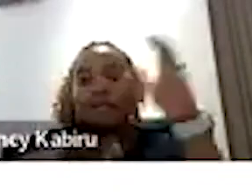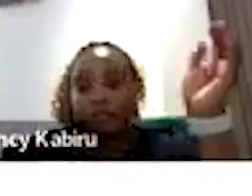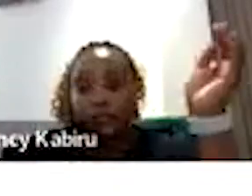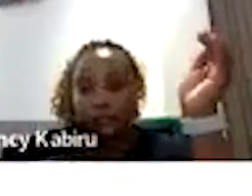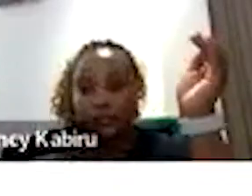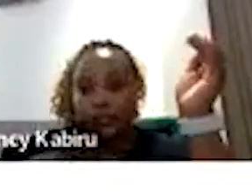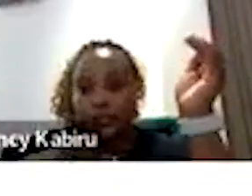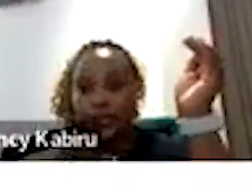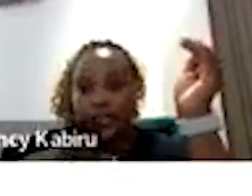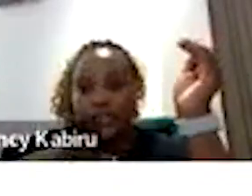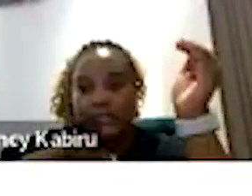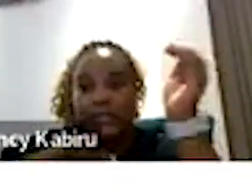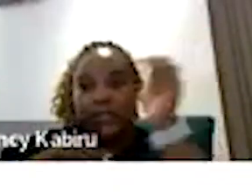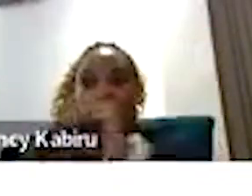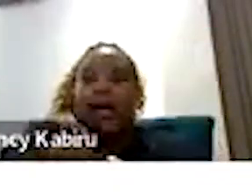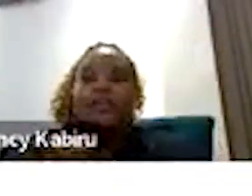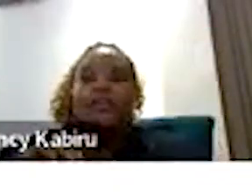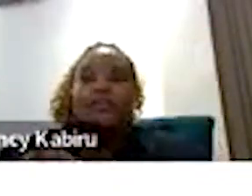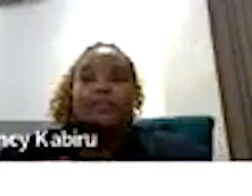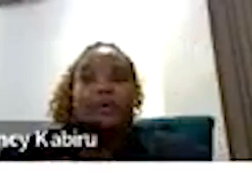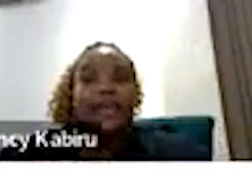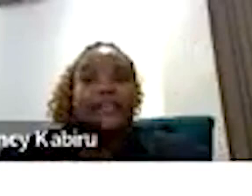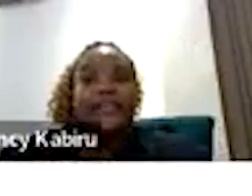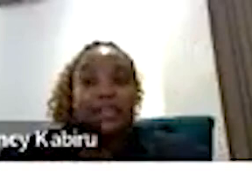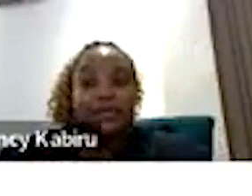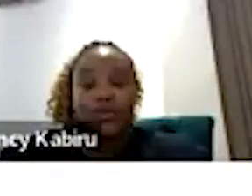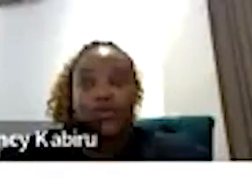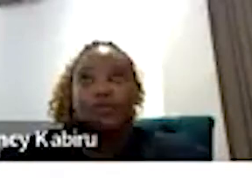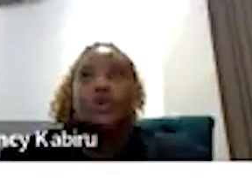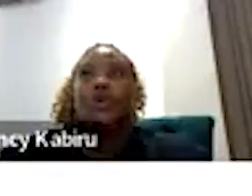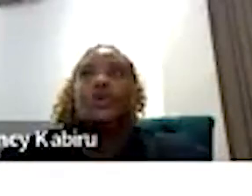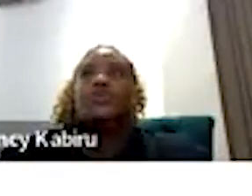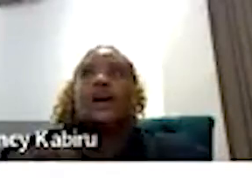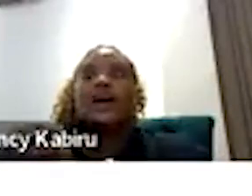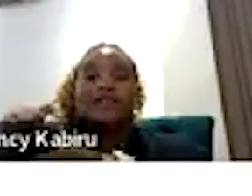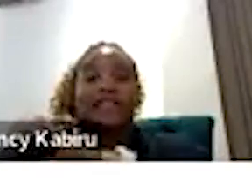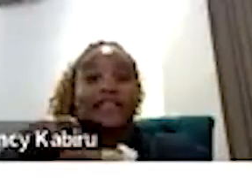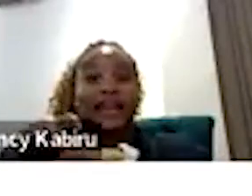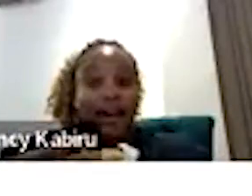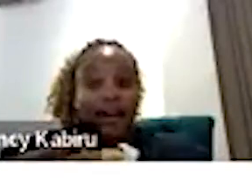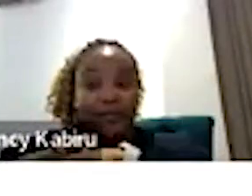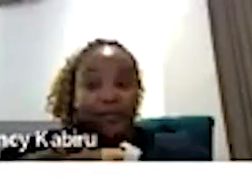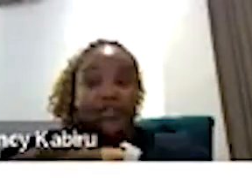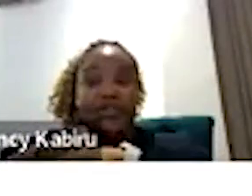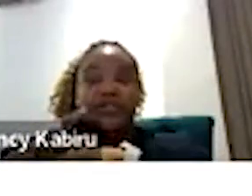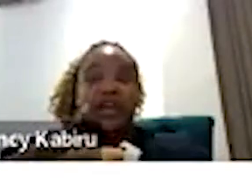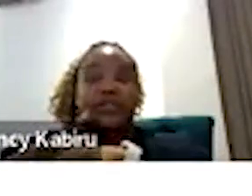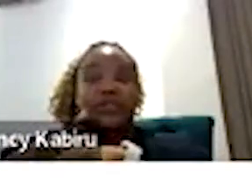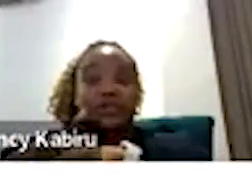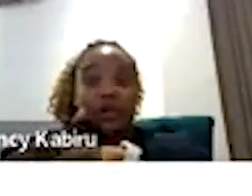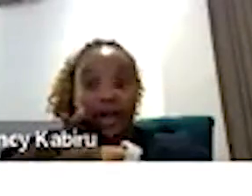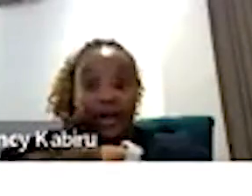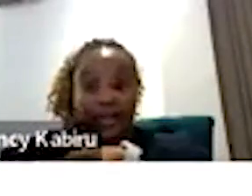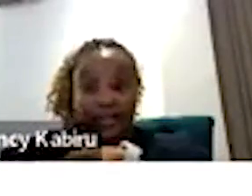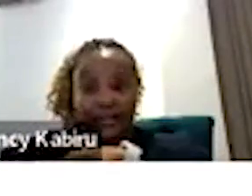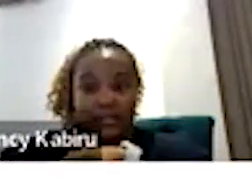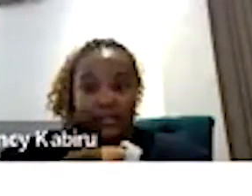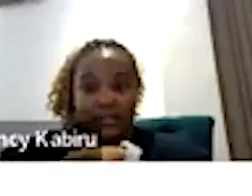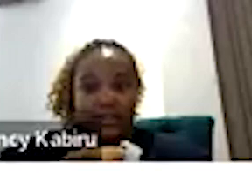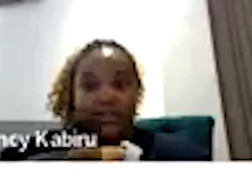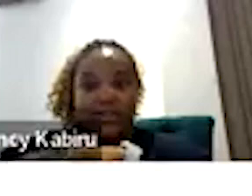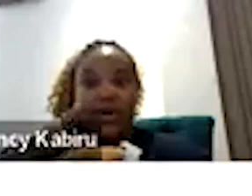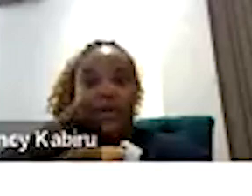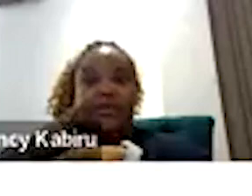be harmful, right? A lot of people get tattoos because you have a scar that you're trying to